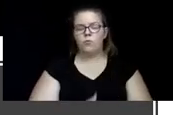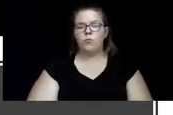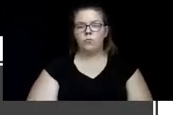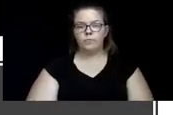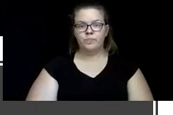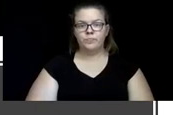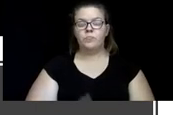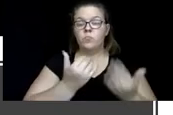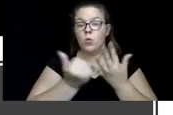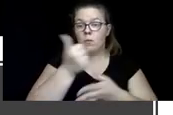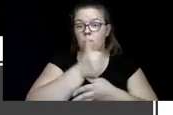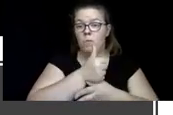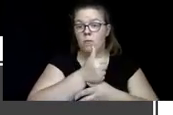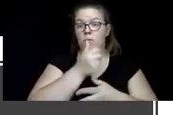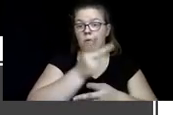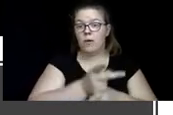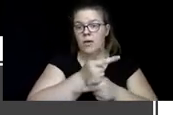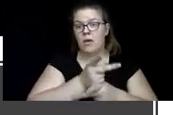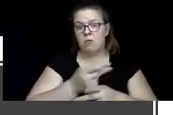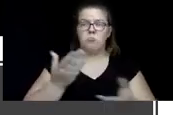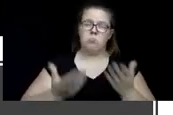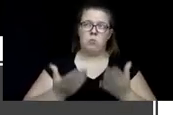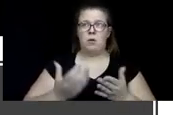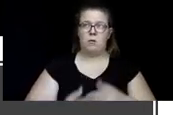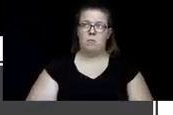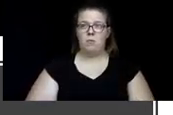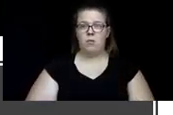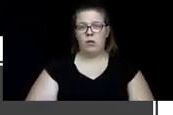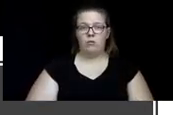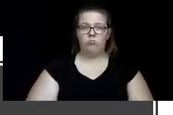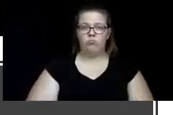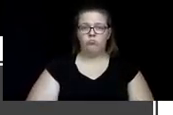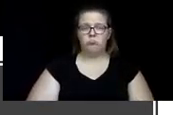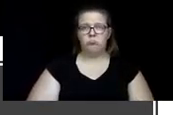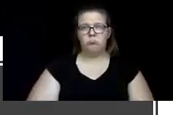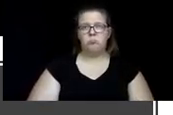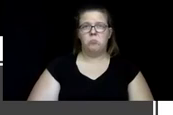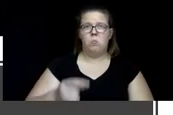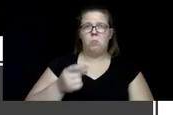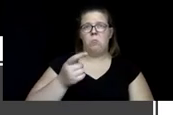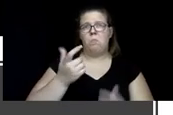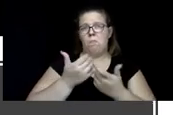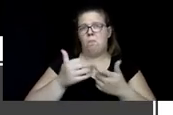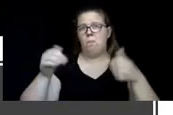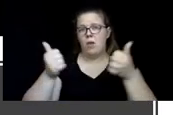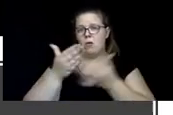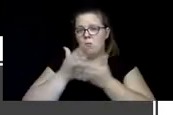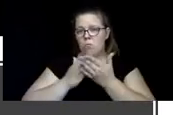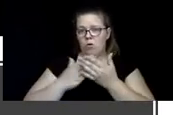Primary care probably being one of the bigger pieces of healthcare at the